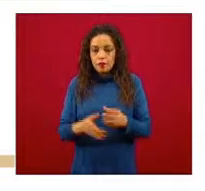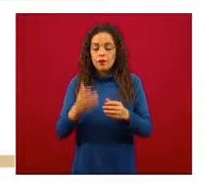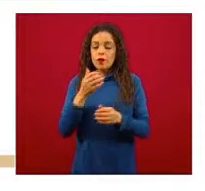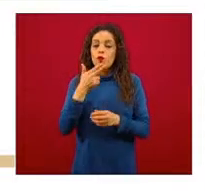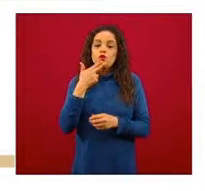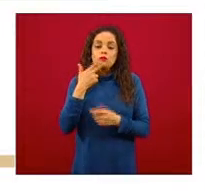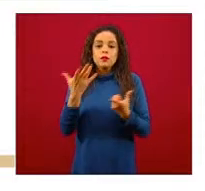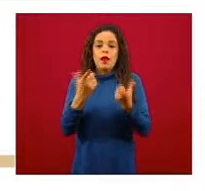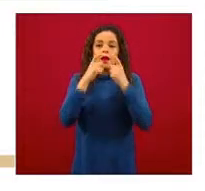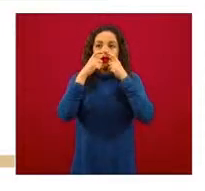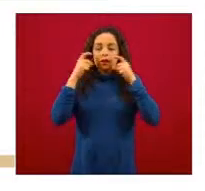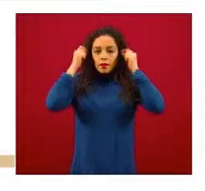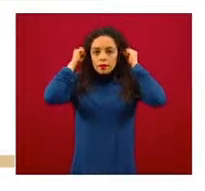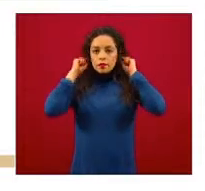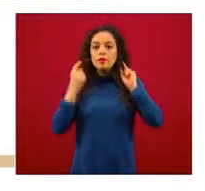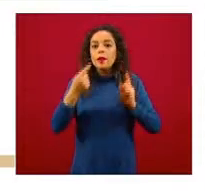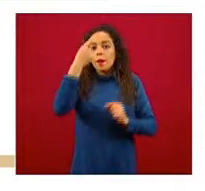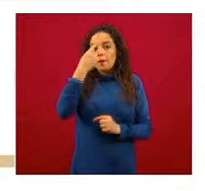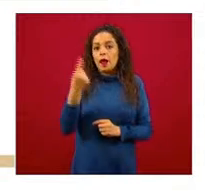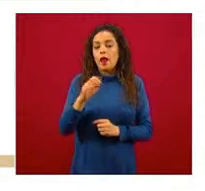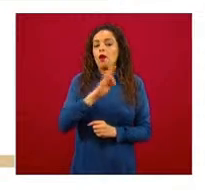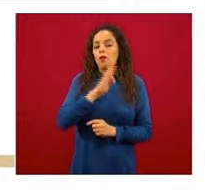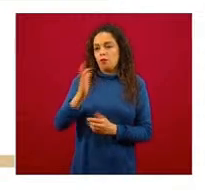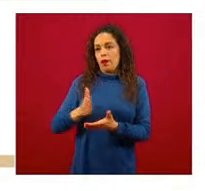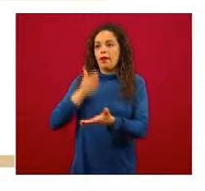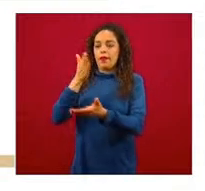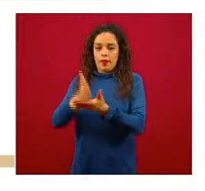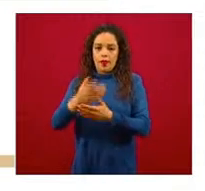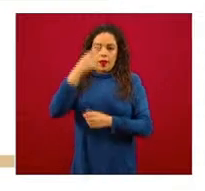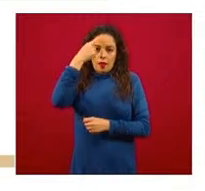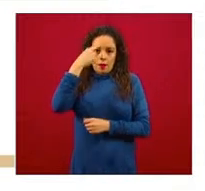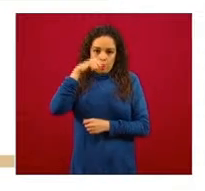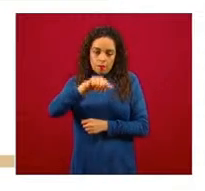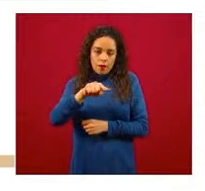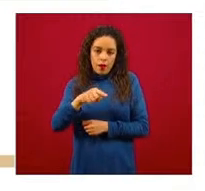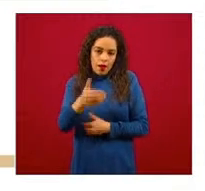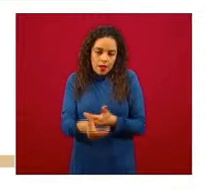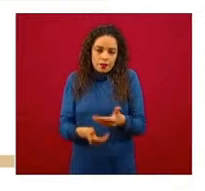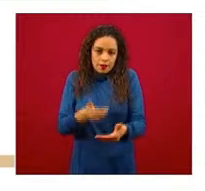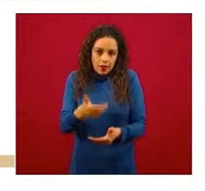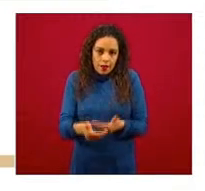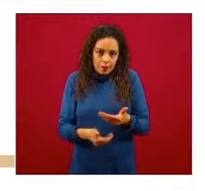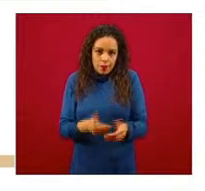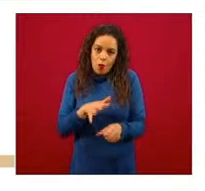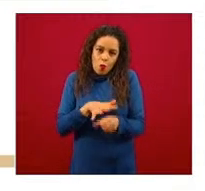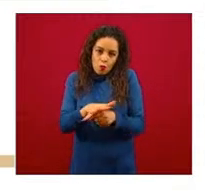with the mouthpiece, with the